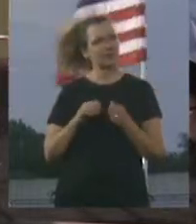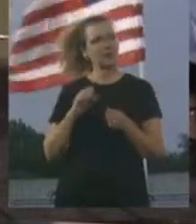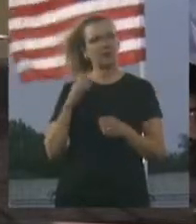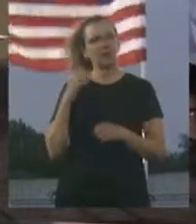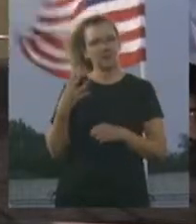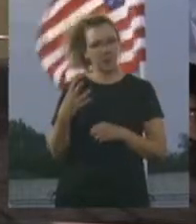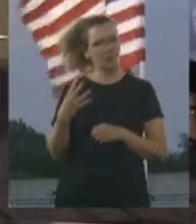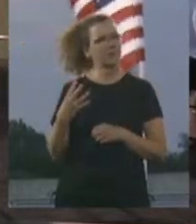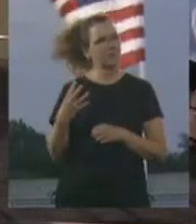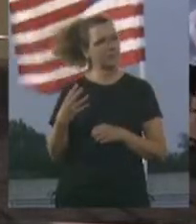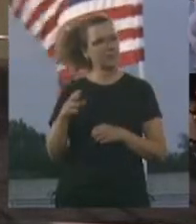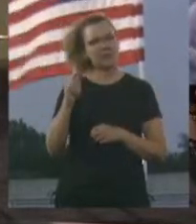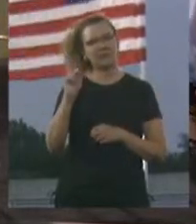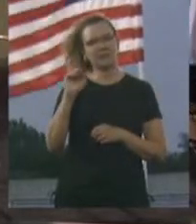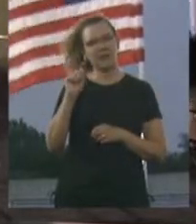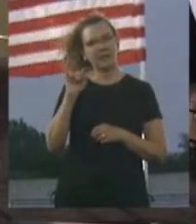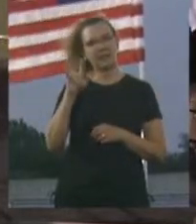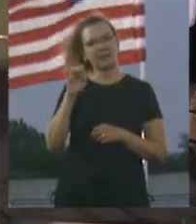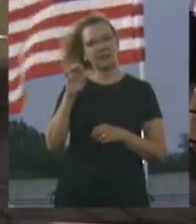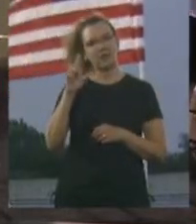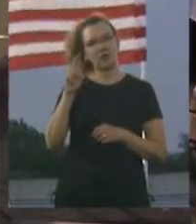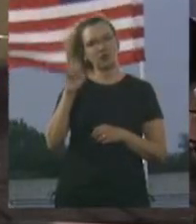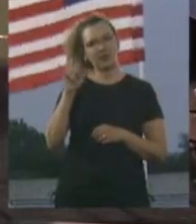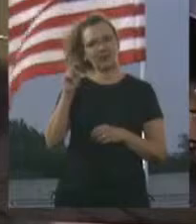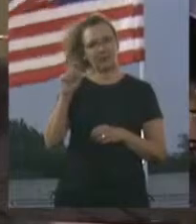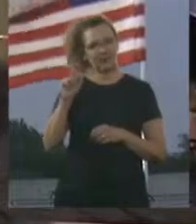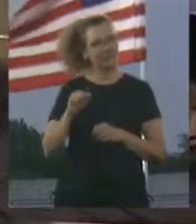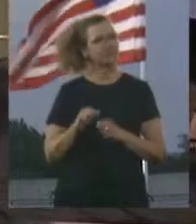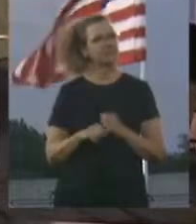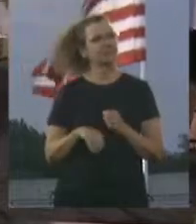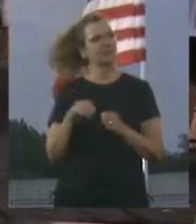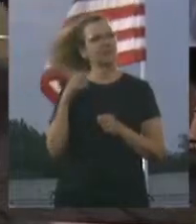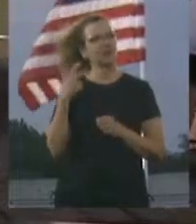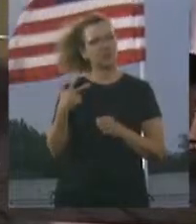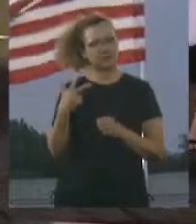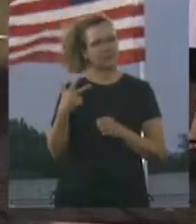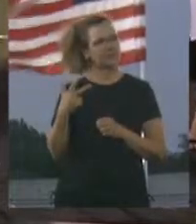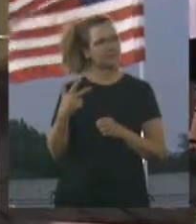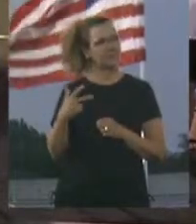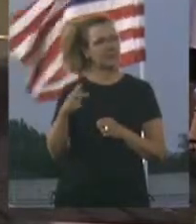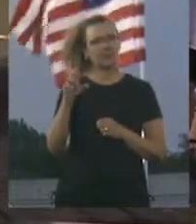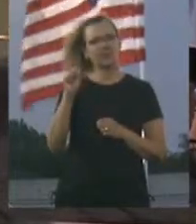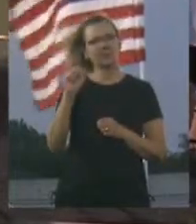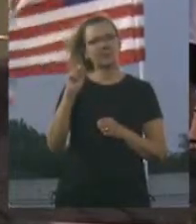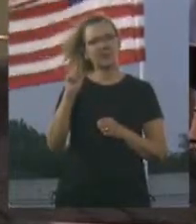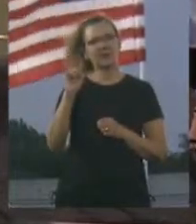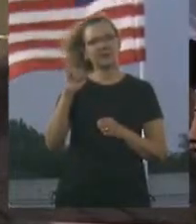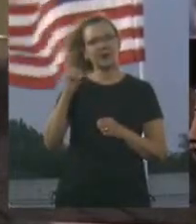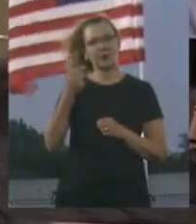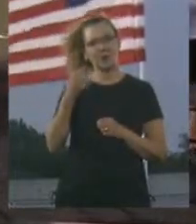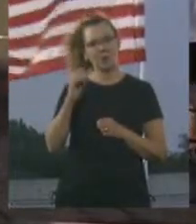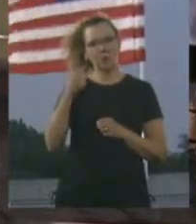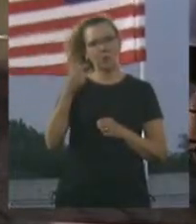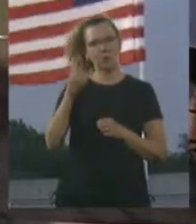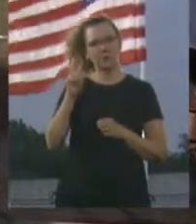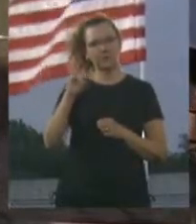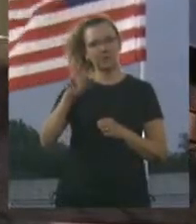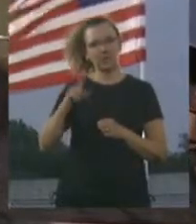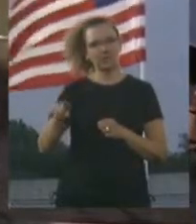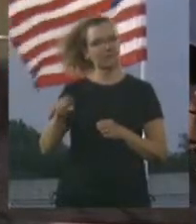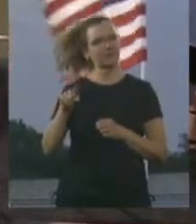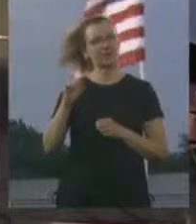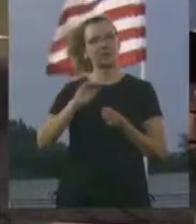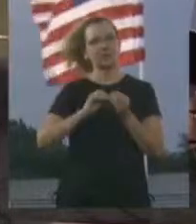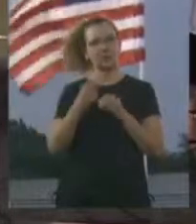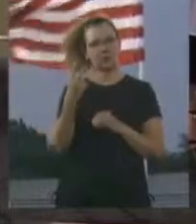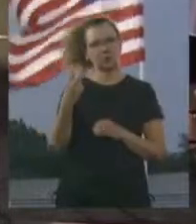Rank number 4, Natalie Reyna. Rank number 3, Santiago Gutierrez. Rank